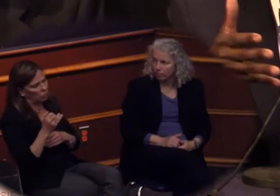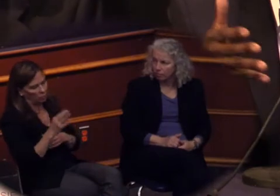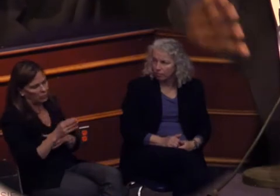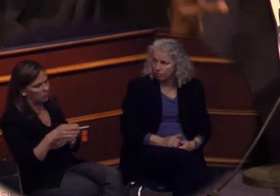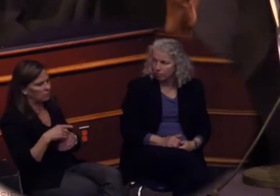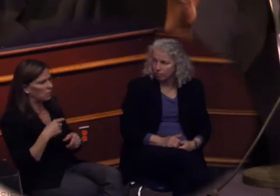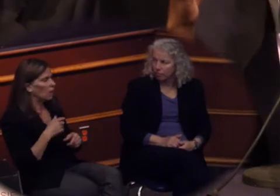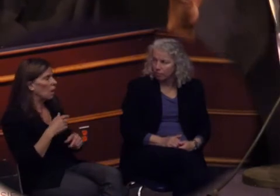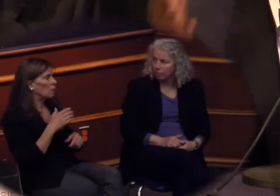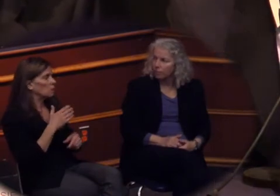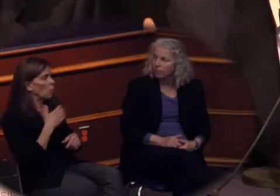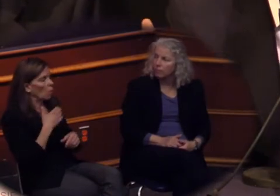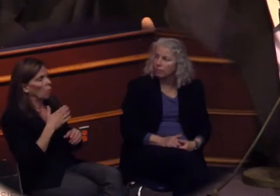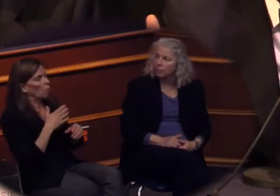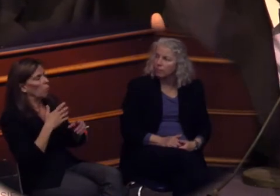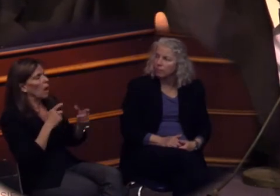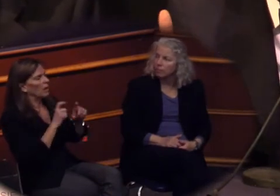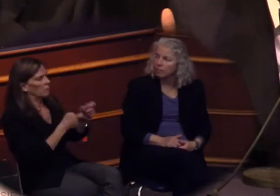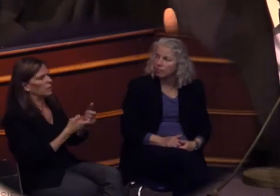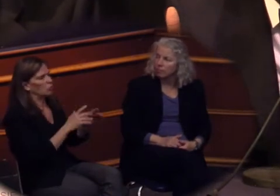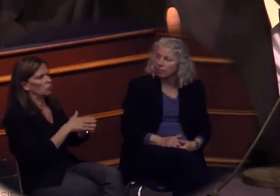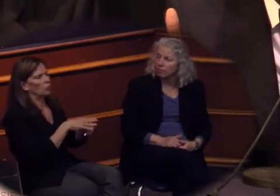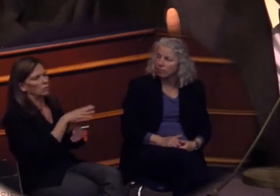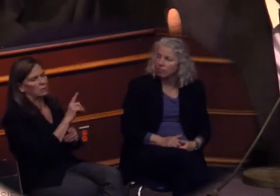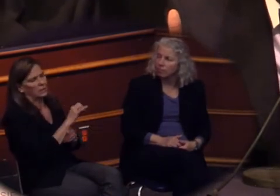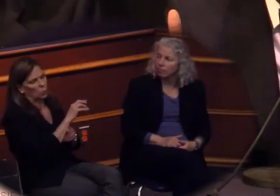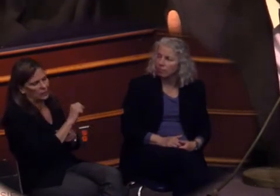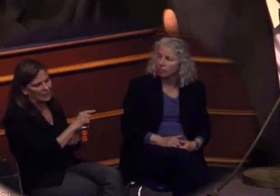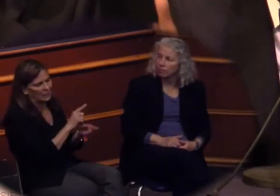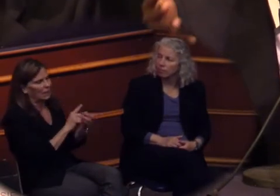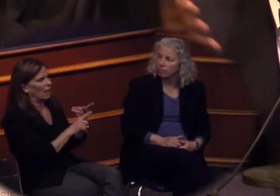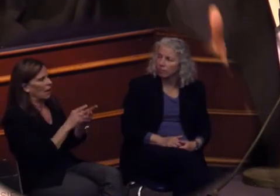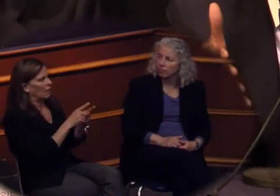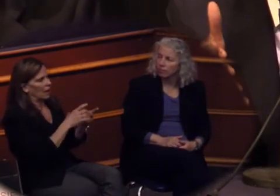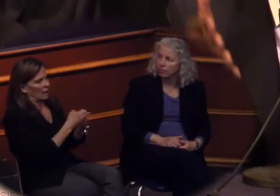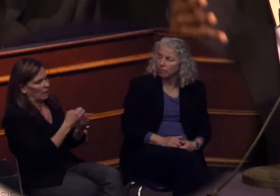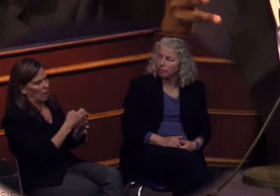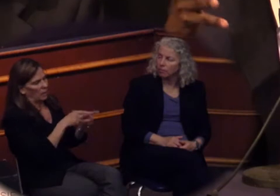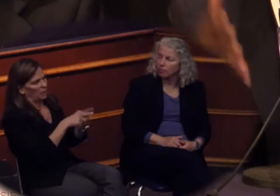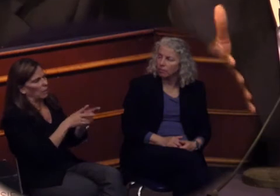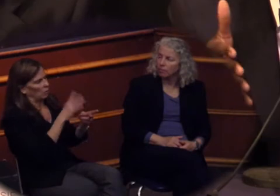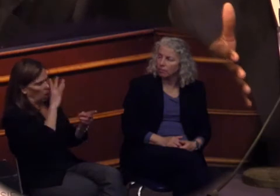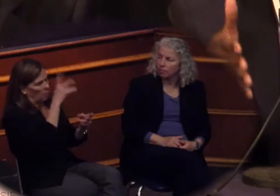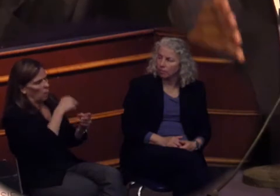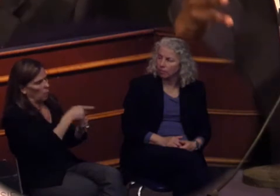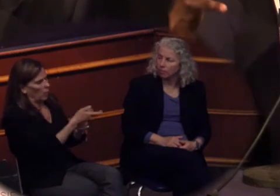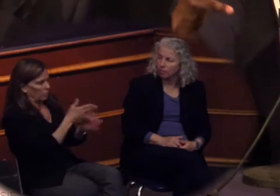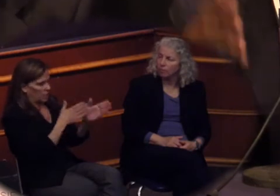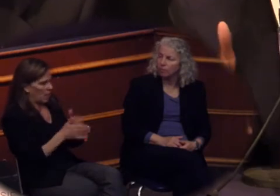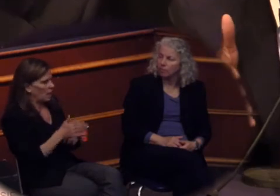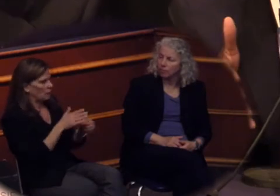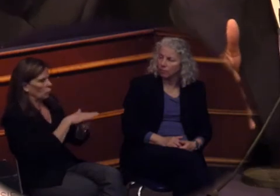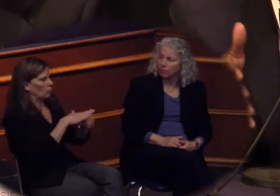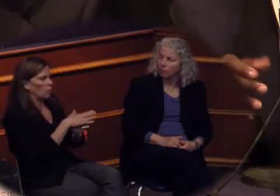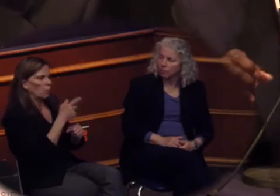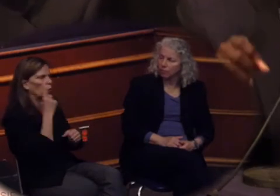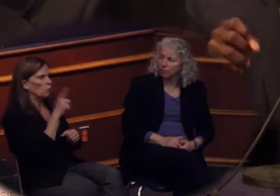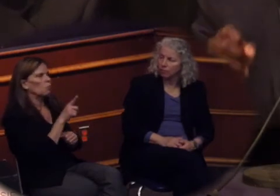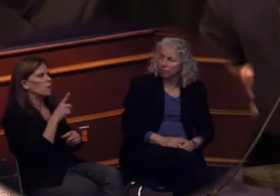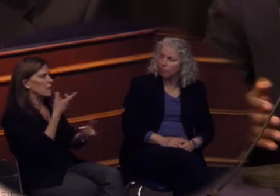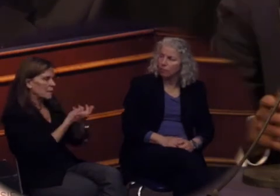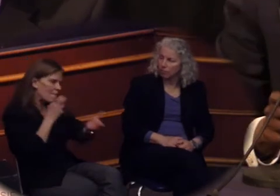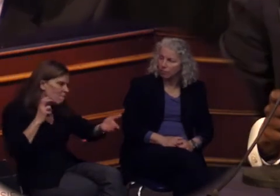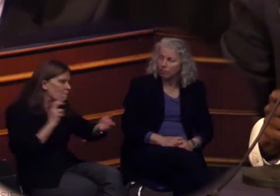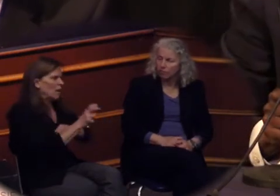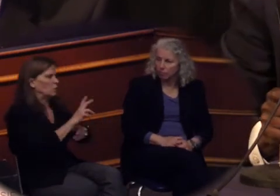secretariat of MassDOT and economic development and housing on the ground creating regional plans with real investment behind it.